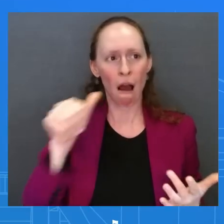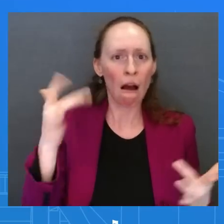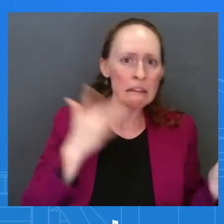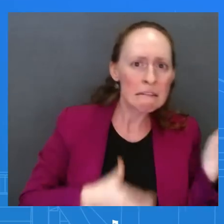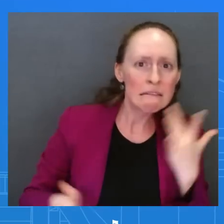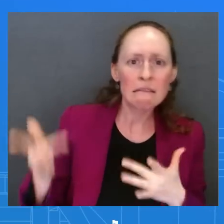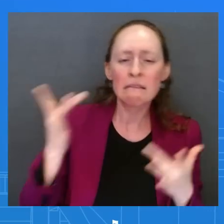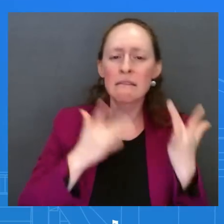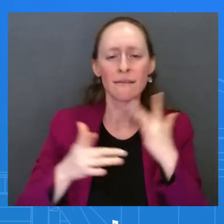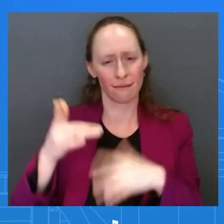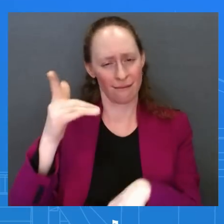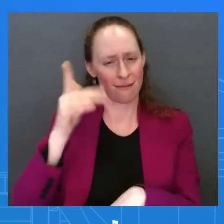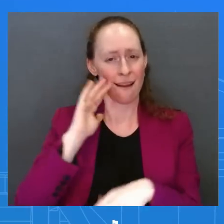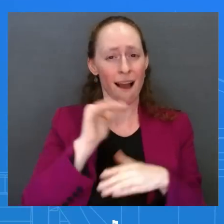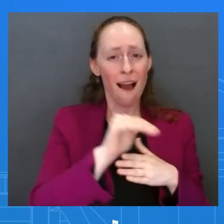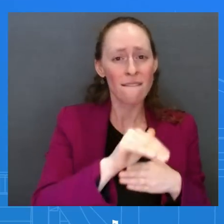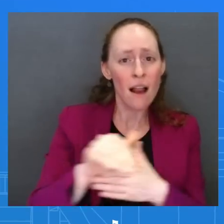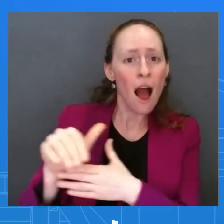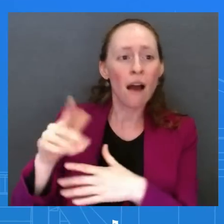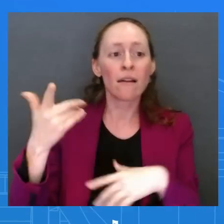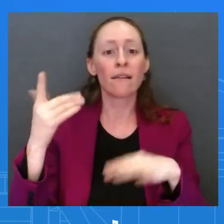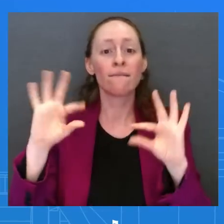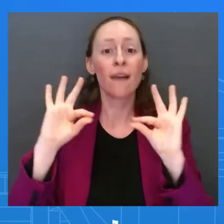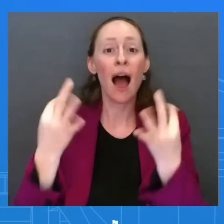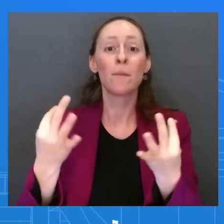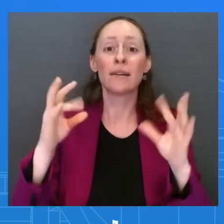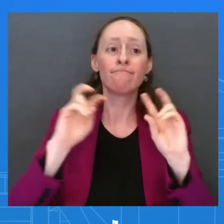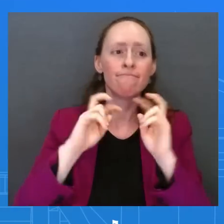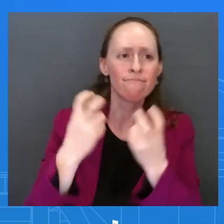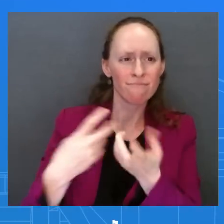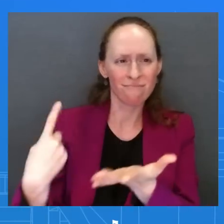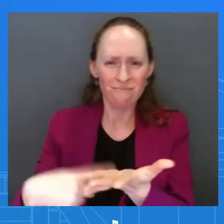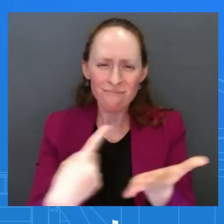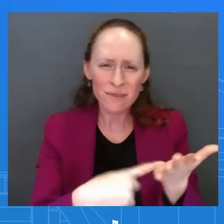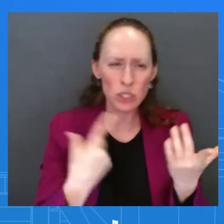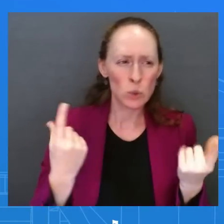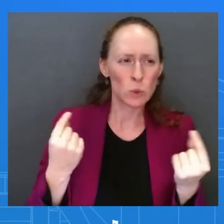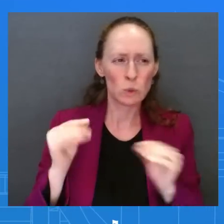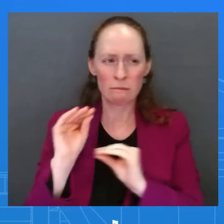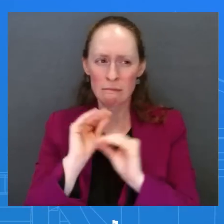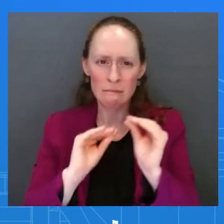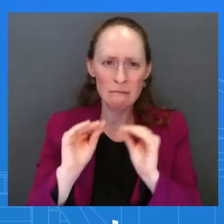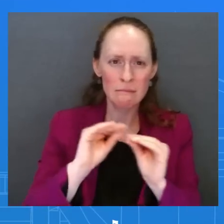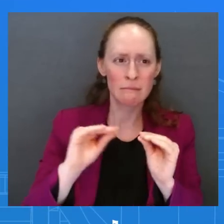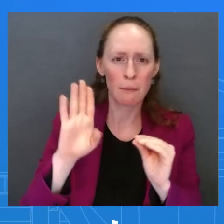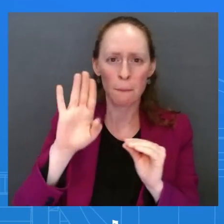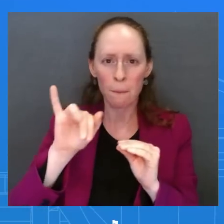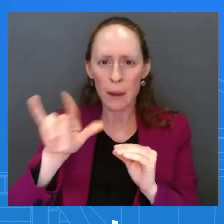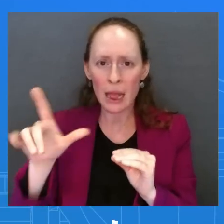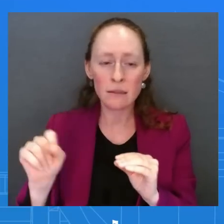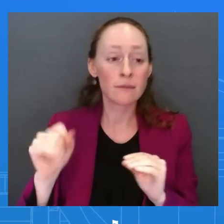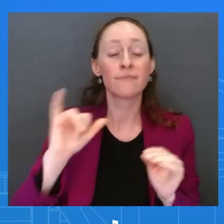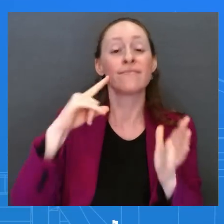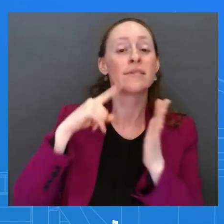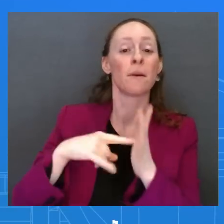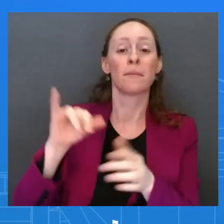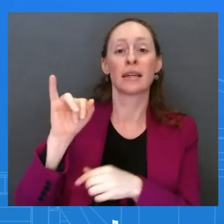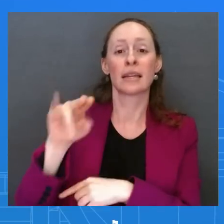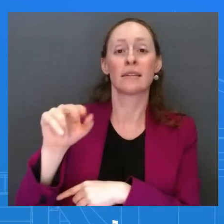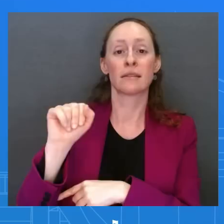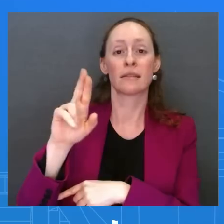at $35 a month is so important, right, for the senior citizens. That's what came out of the Inflation Reduction Act. That's why